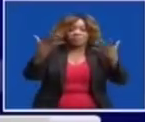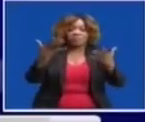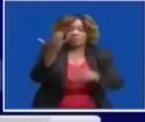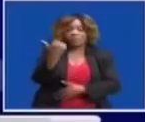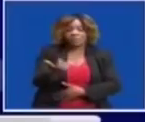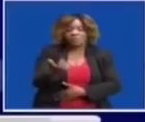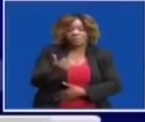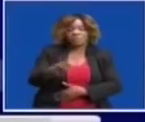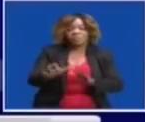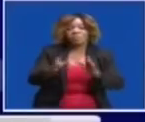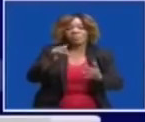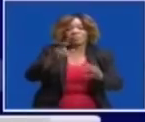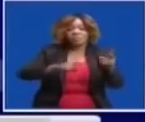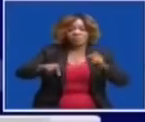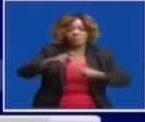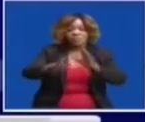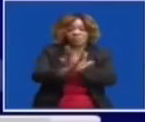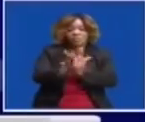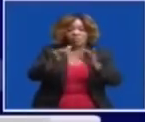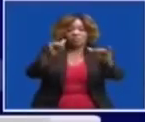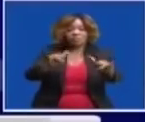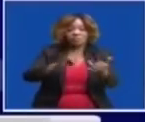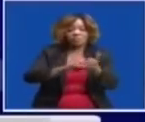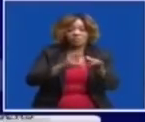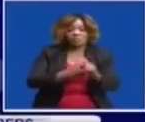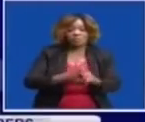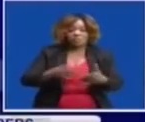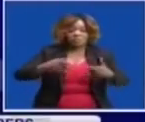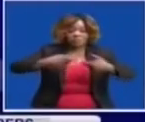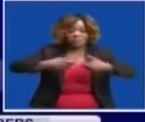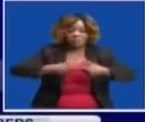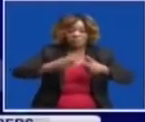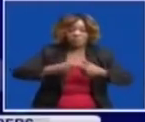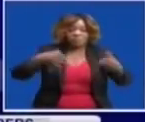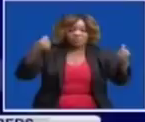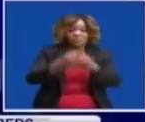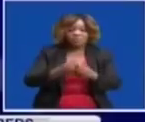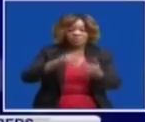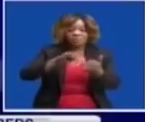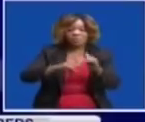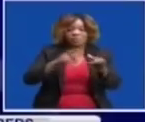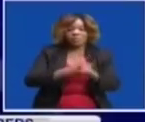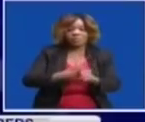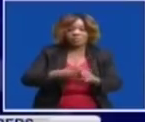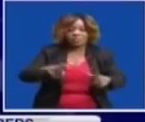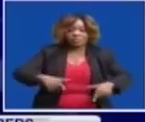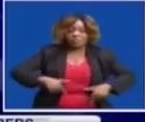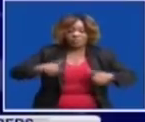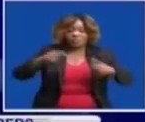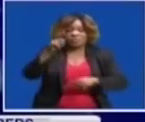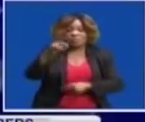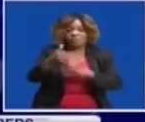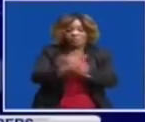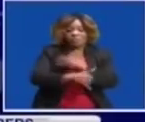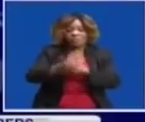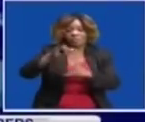in South Africa. The late Mr. Mtonga, who worked for Standard Bank in South Africa, lived in that country for about 20